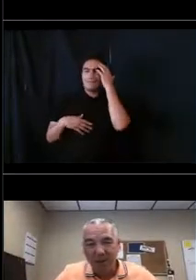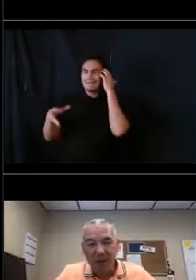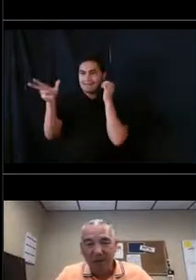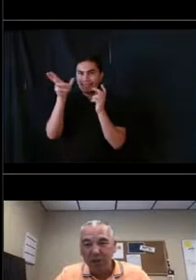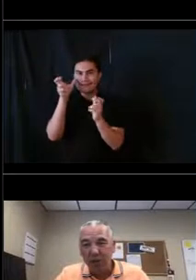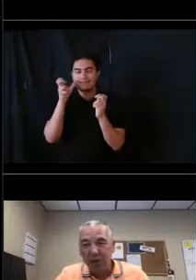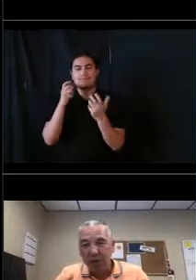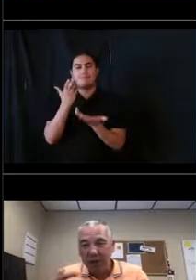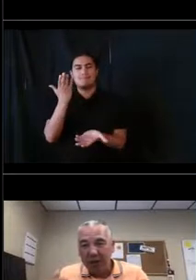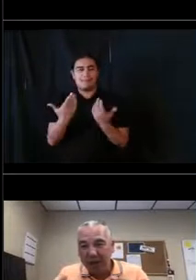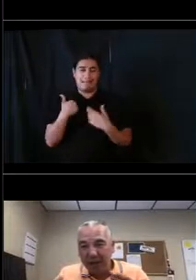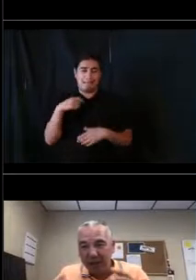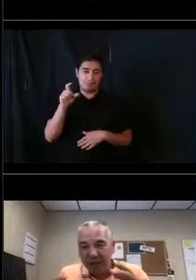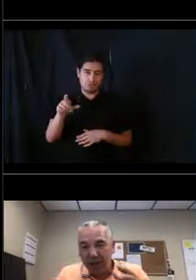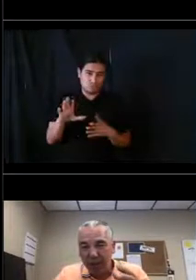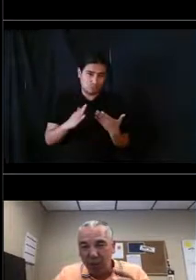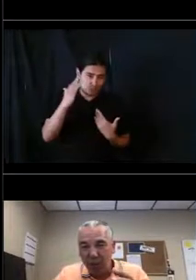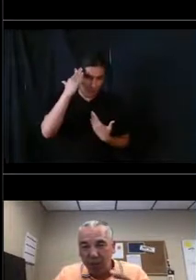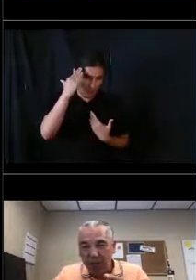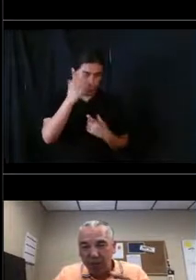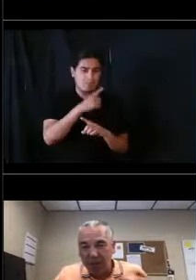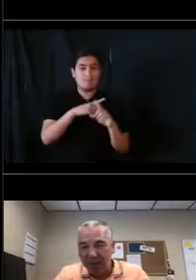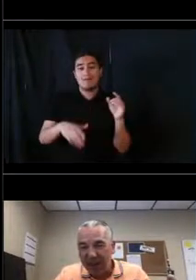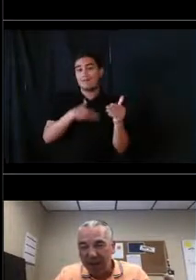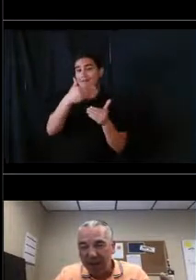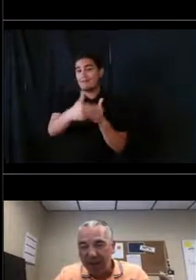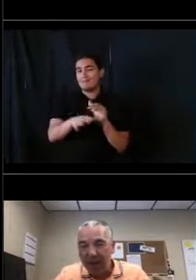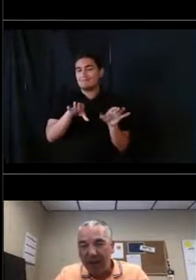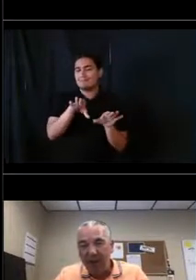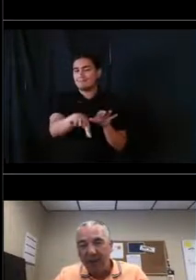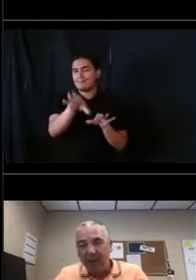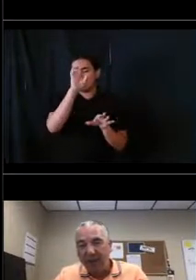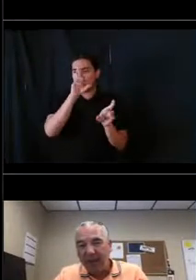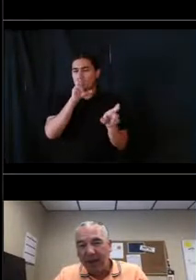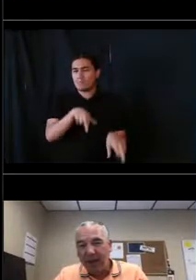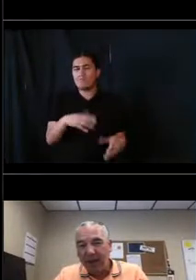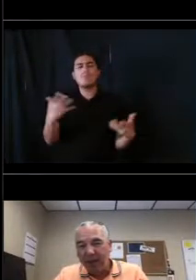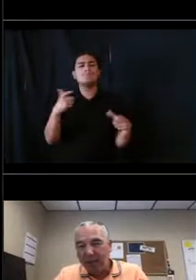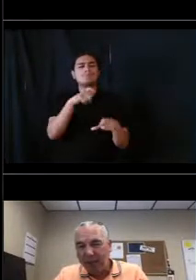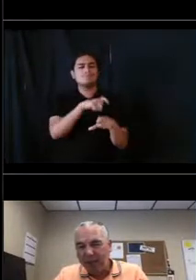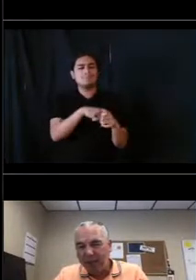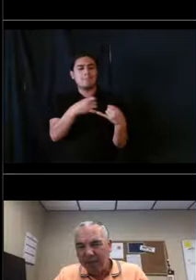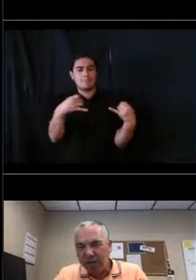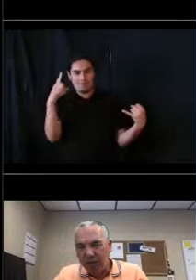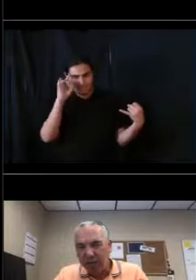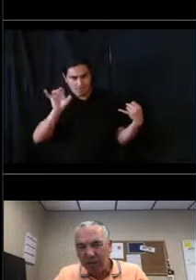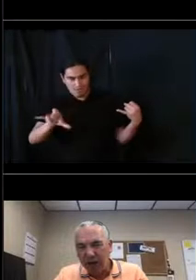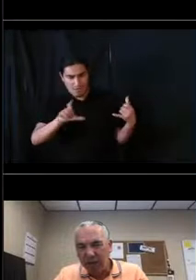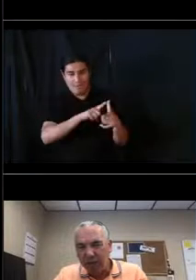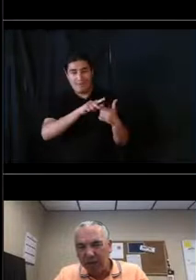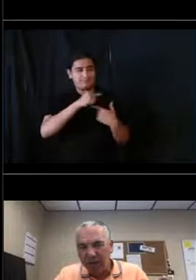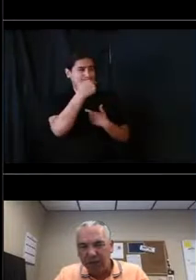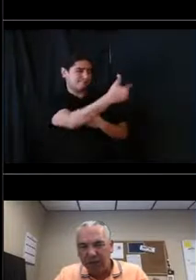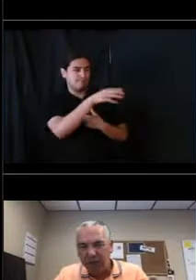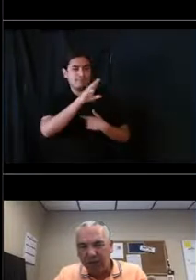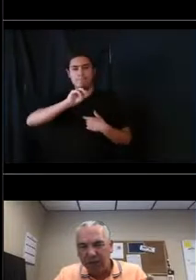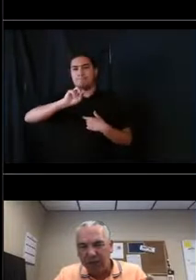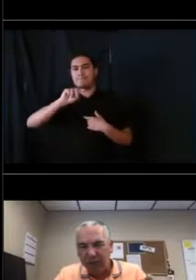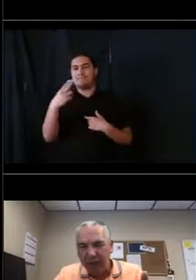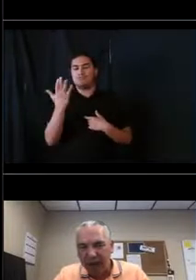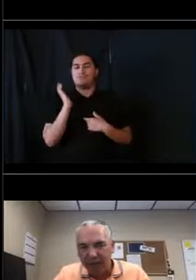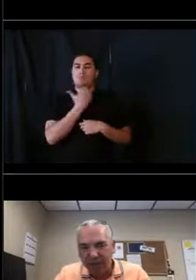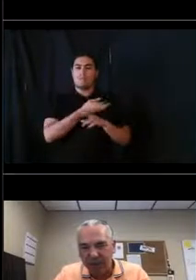this maybe because i'm new but the next steps on the reports what's the timeline on that and then and then back to you mitch a little bit our report to